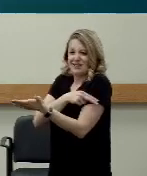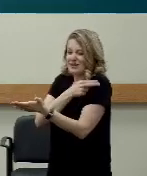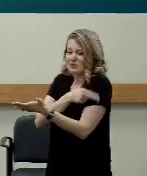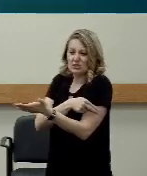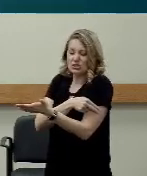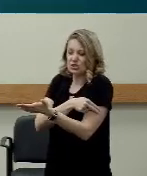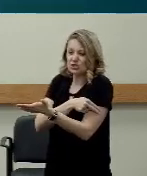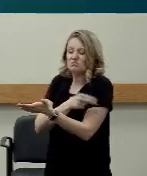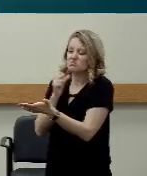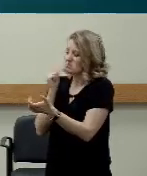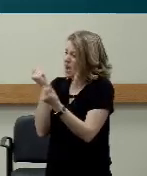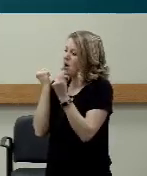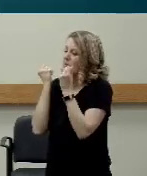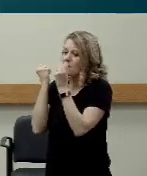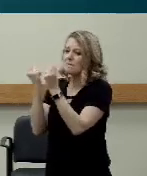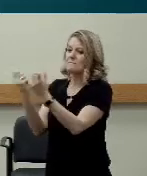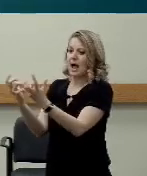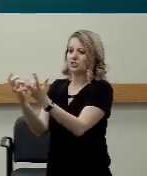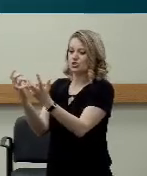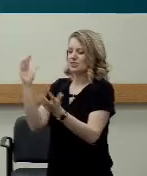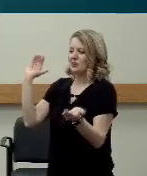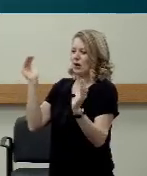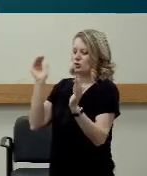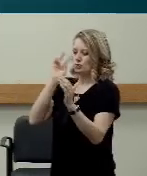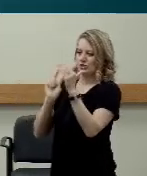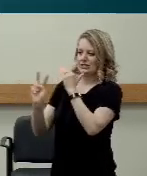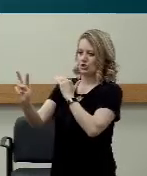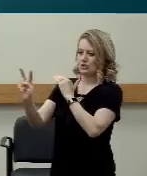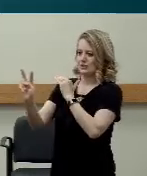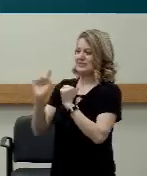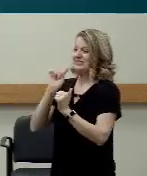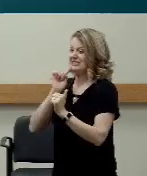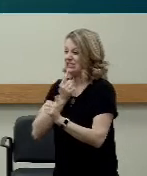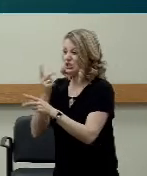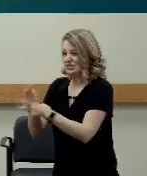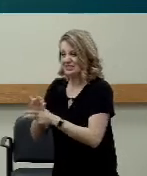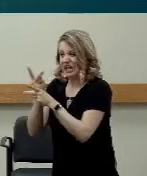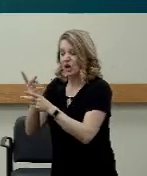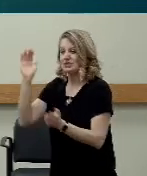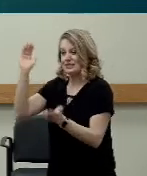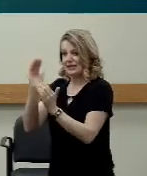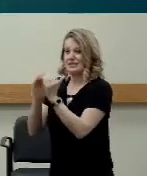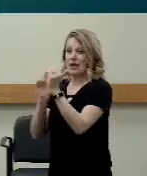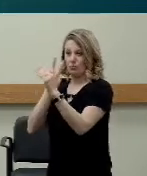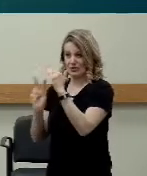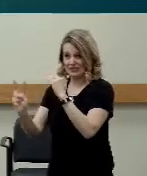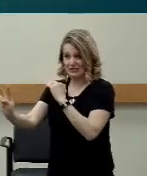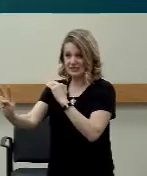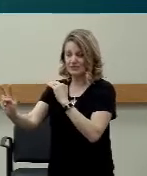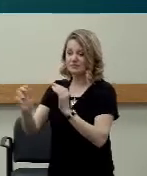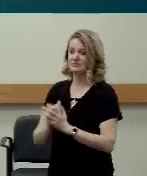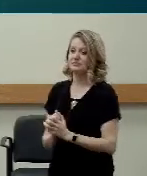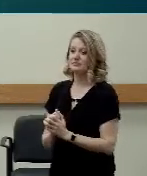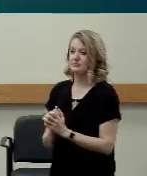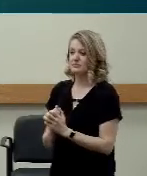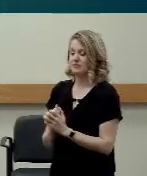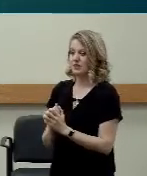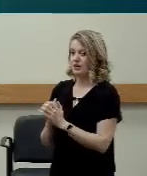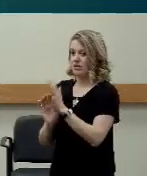are smaller than predicted. The ICU rates are smaller. The curve